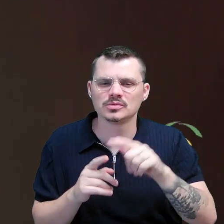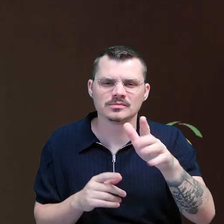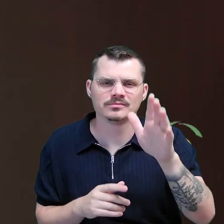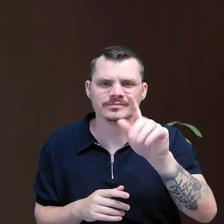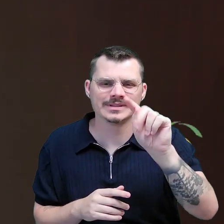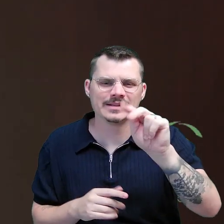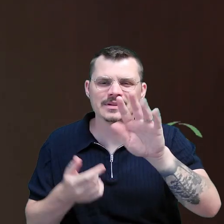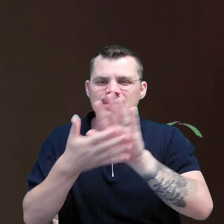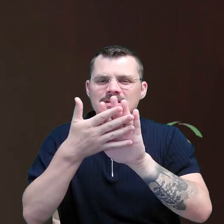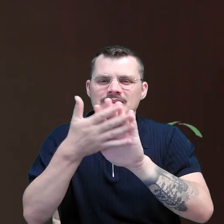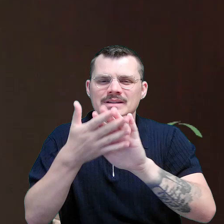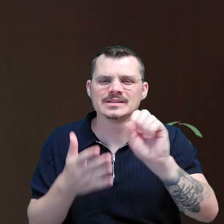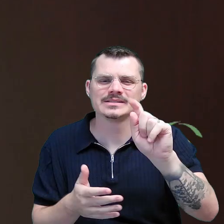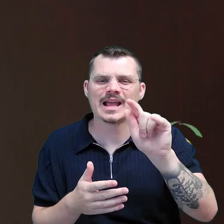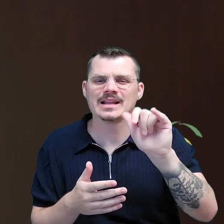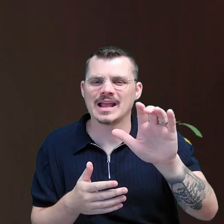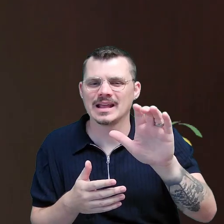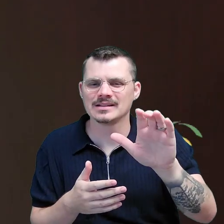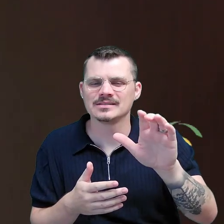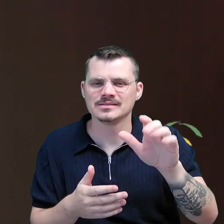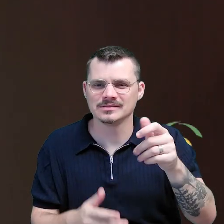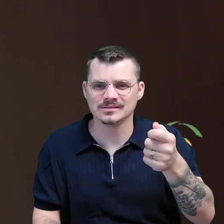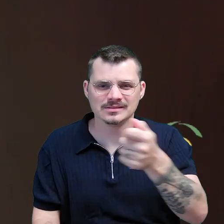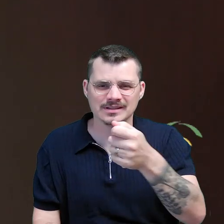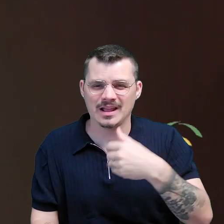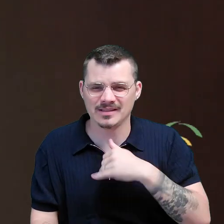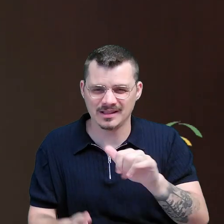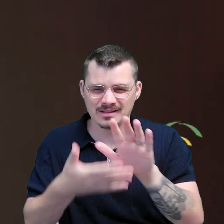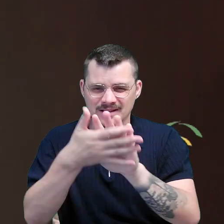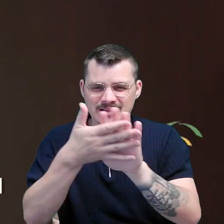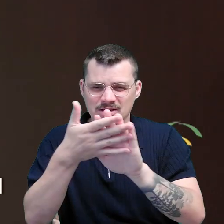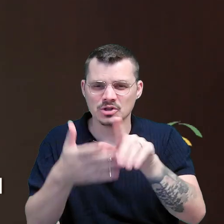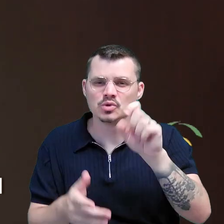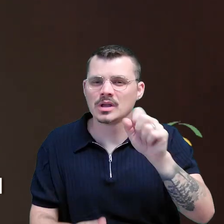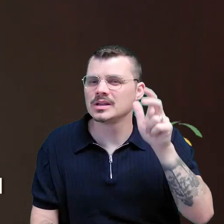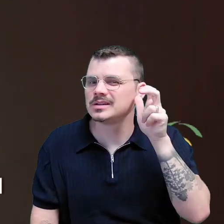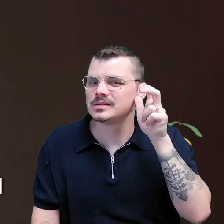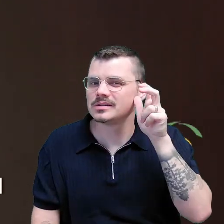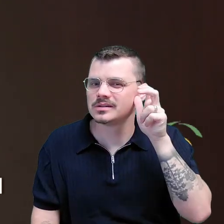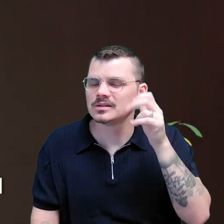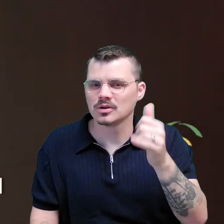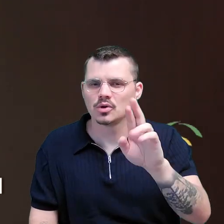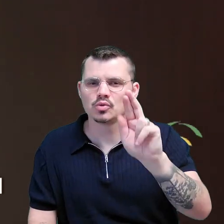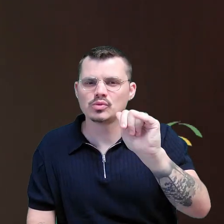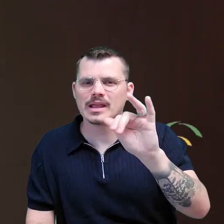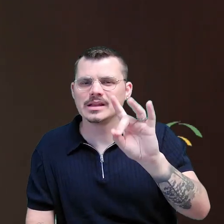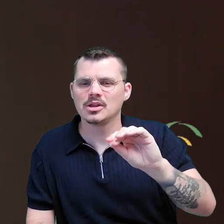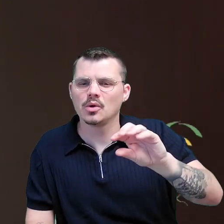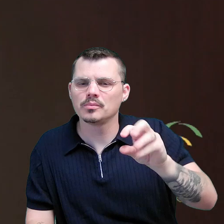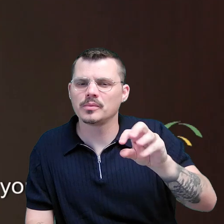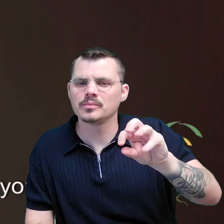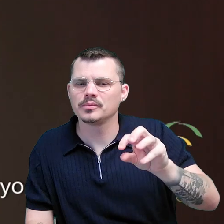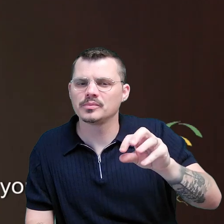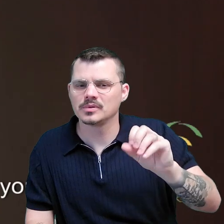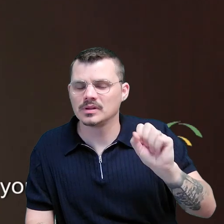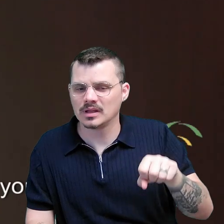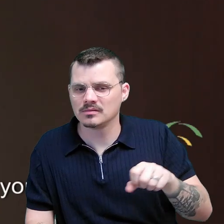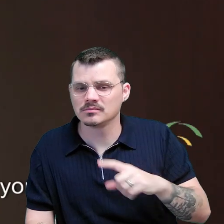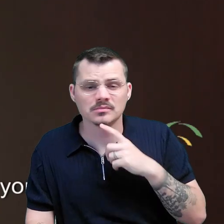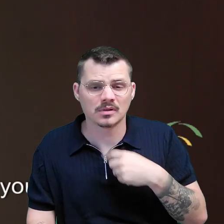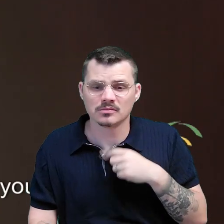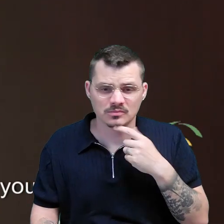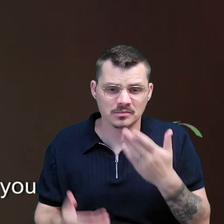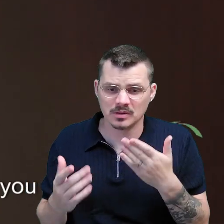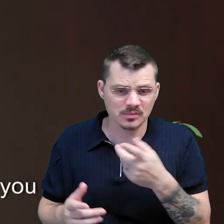used to be able to do that, on between TV stations. You can do it with radios now, I'm told. I bet nobody in this